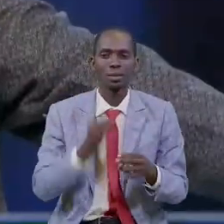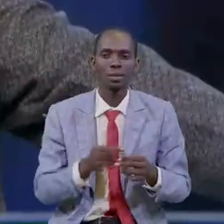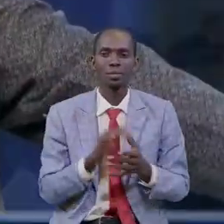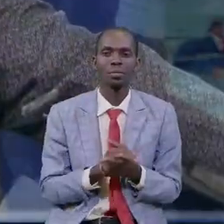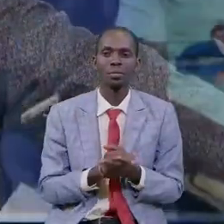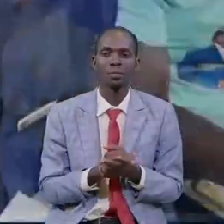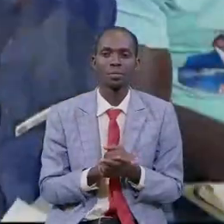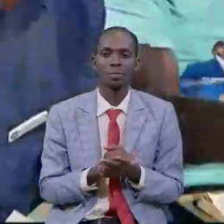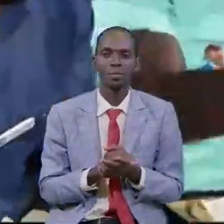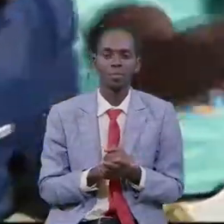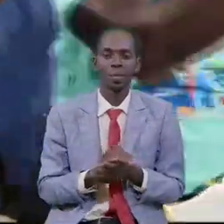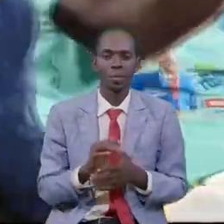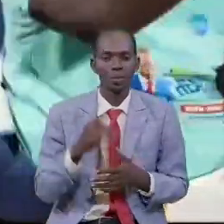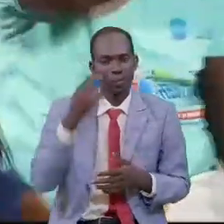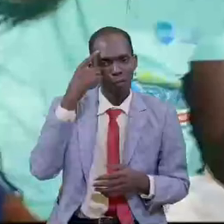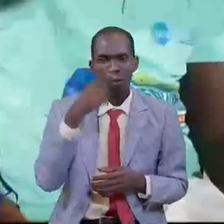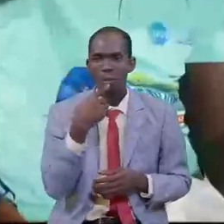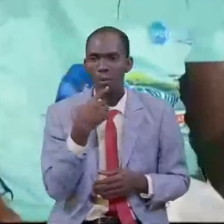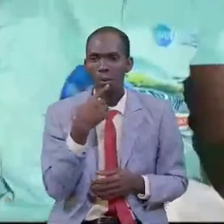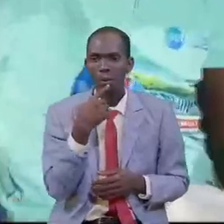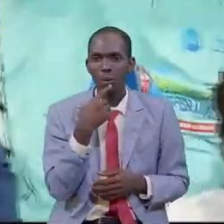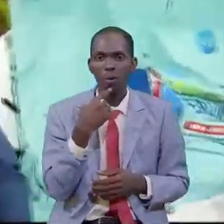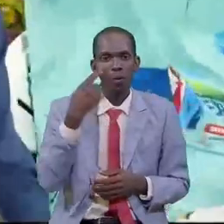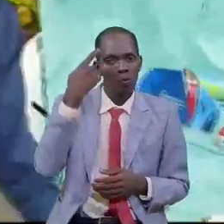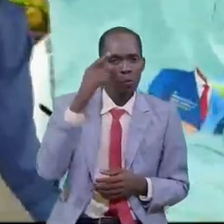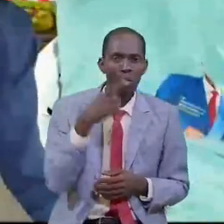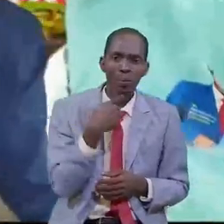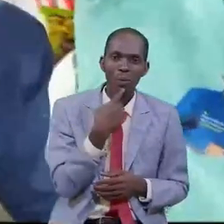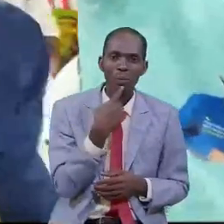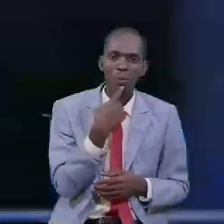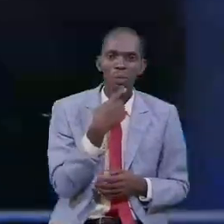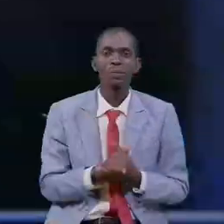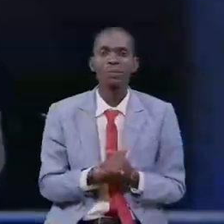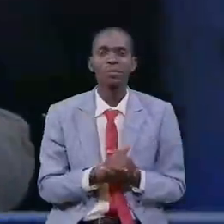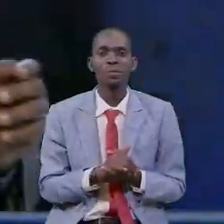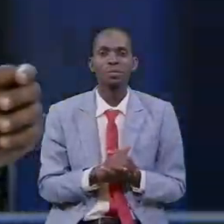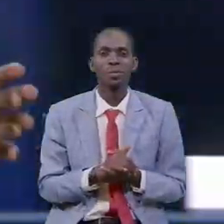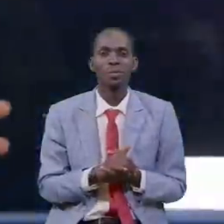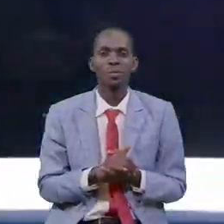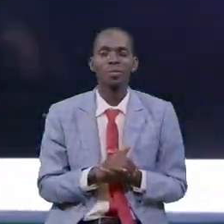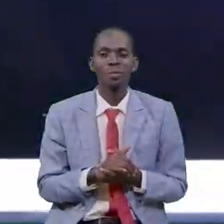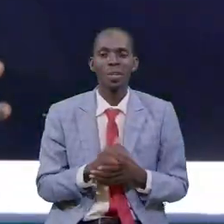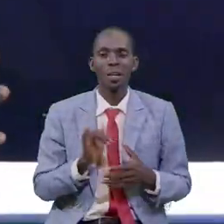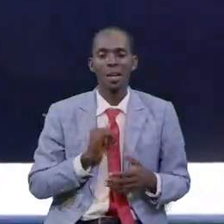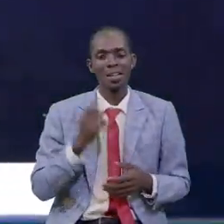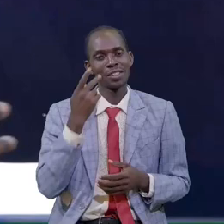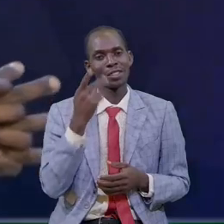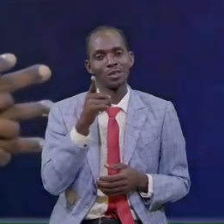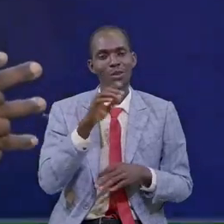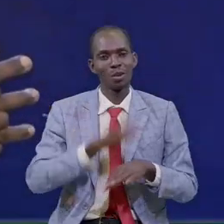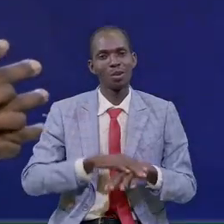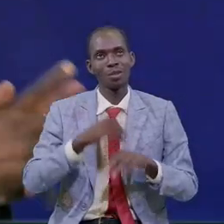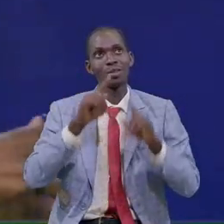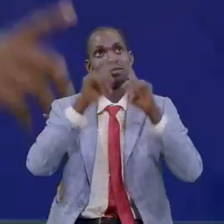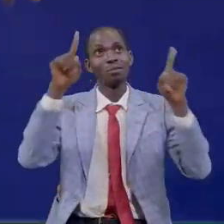are you? Soir. Où êtes-vous? I said, where are you? Où êtes-vous? Happy to see. I see you on the screen here. I'm happy you